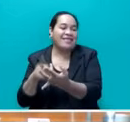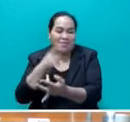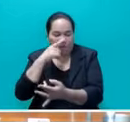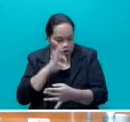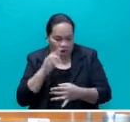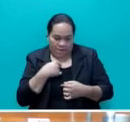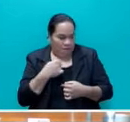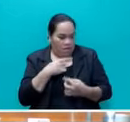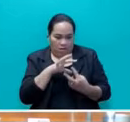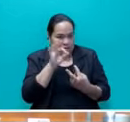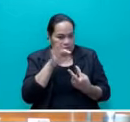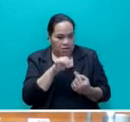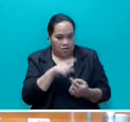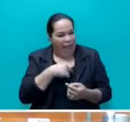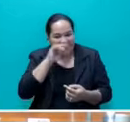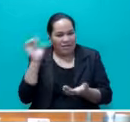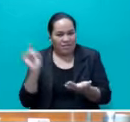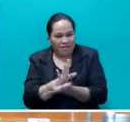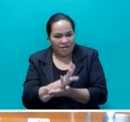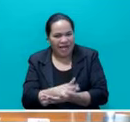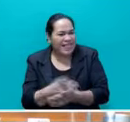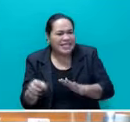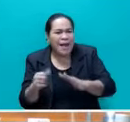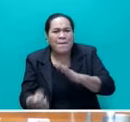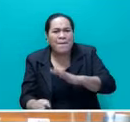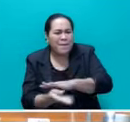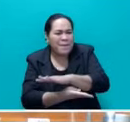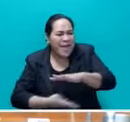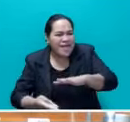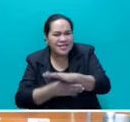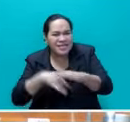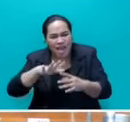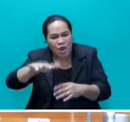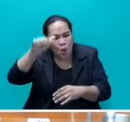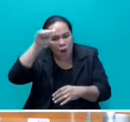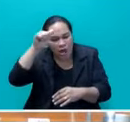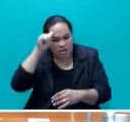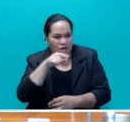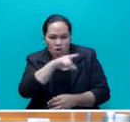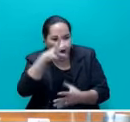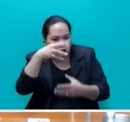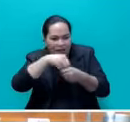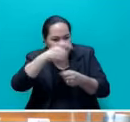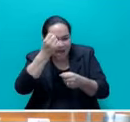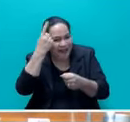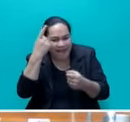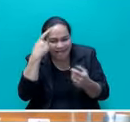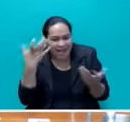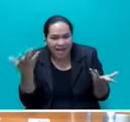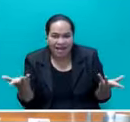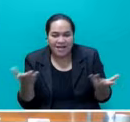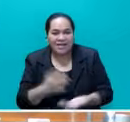Commission. See, such fundamental knowledge is not within them. Mr. Speaker, sir,